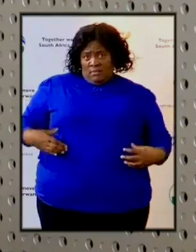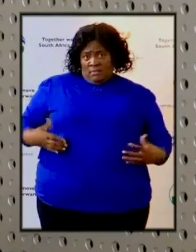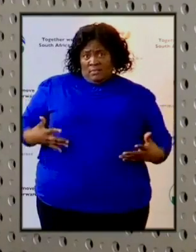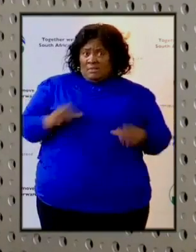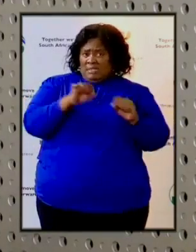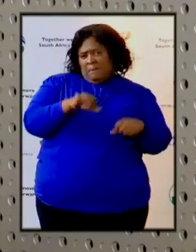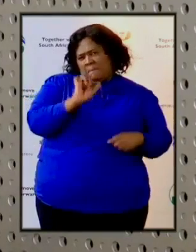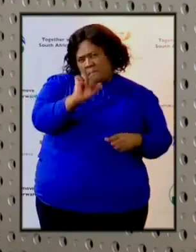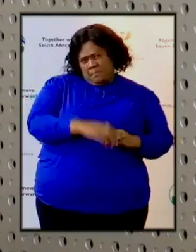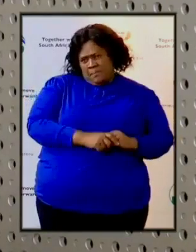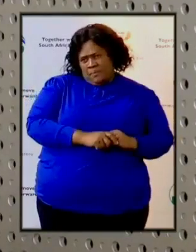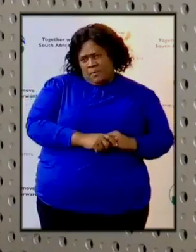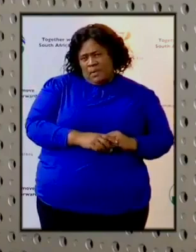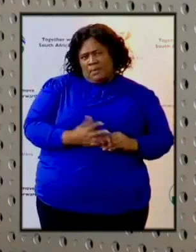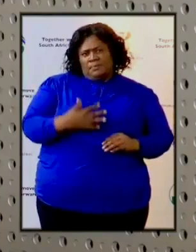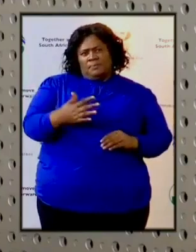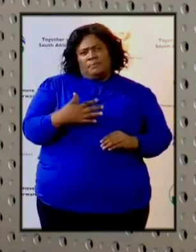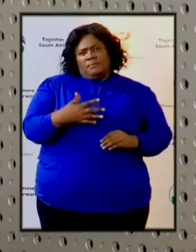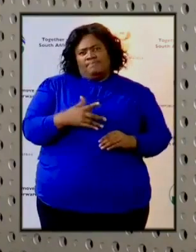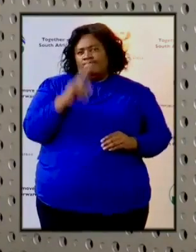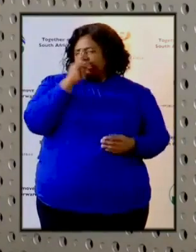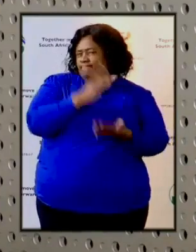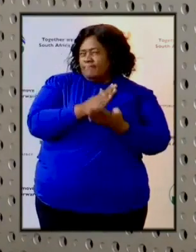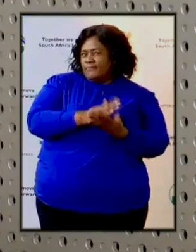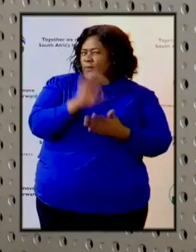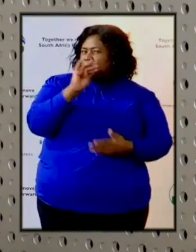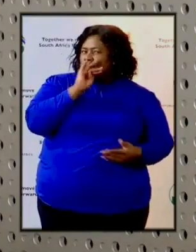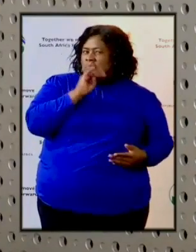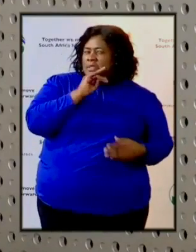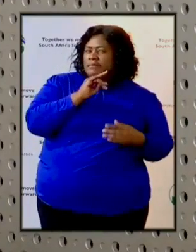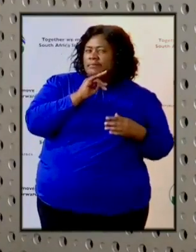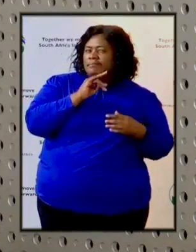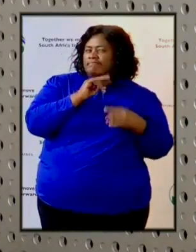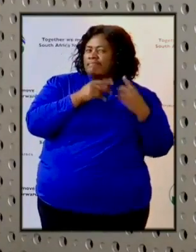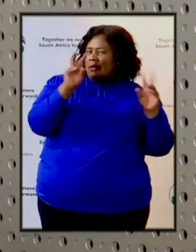I'm not sure when we say insinuations about tobacco.